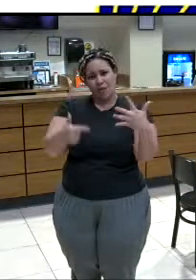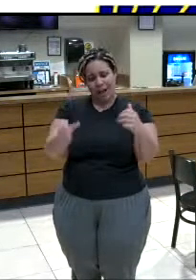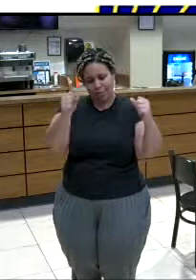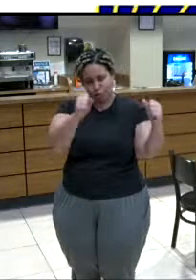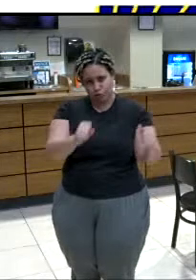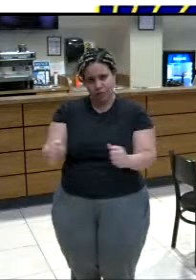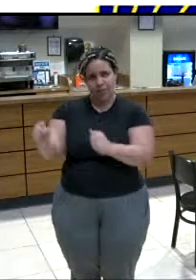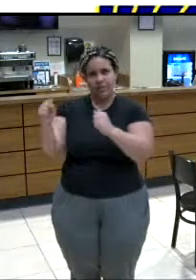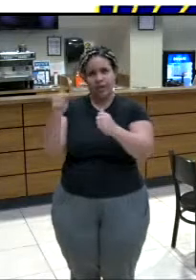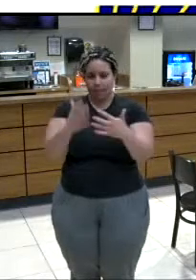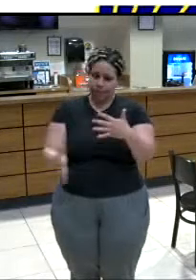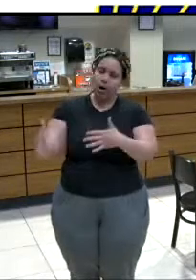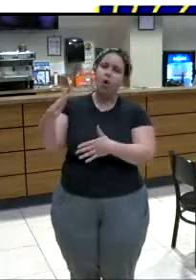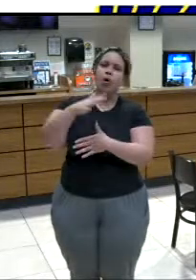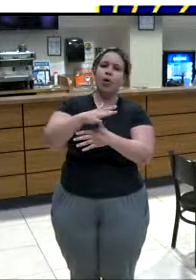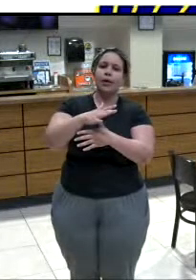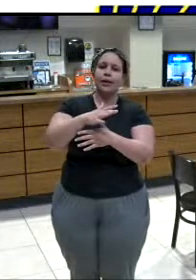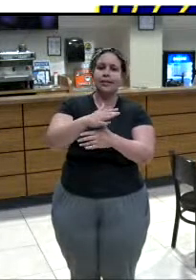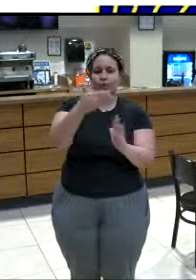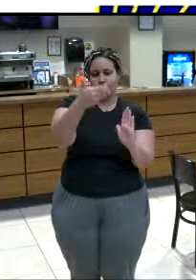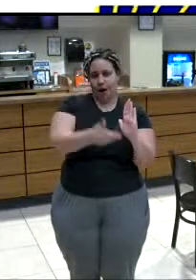5 goals. And here they are.